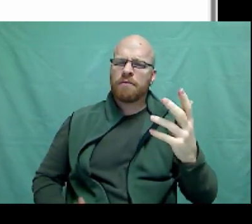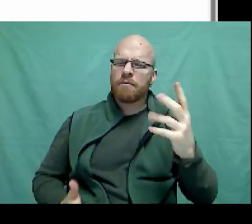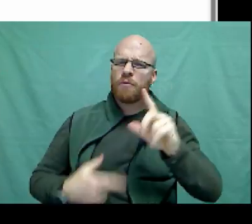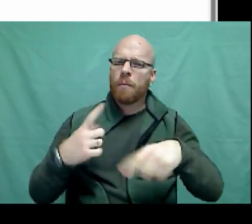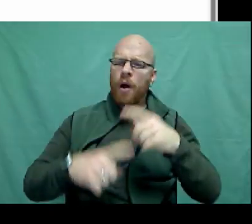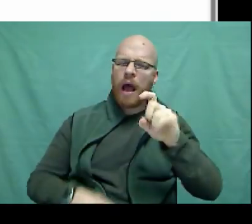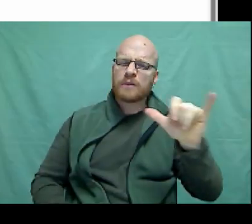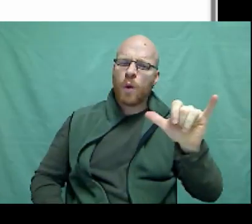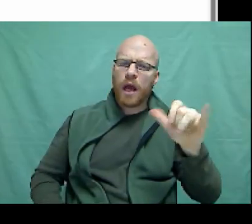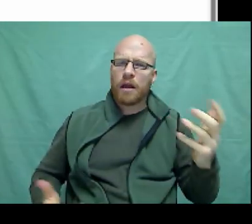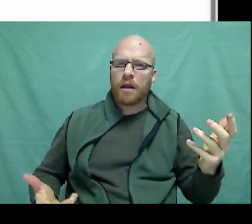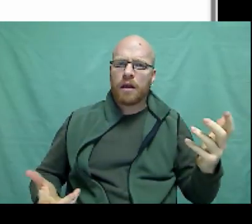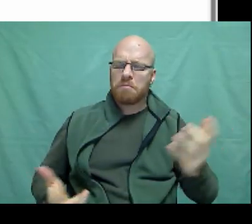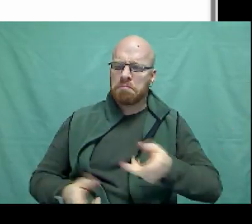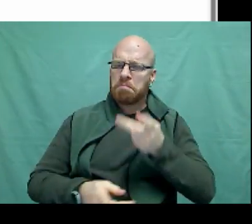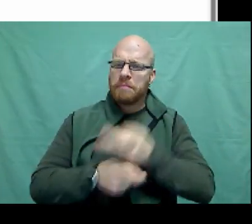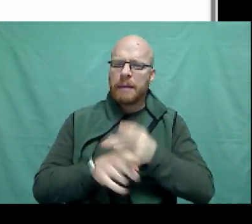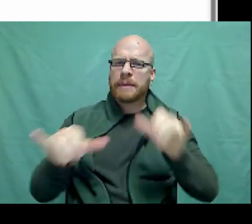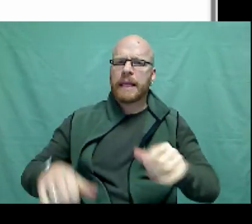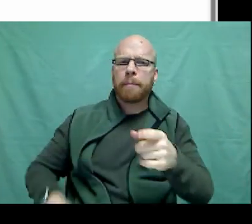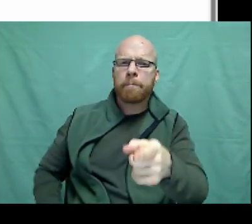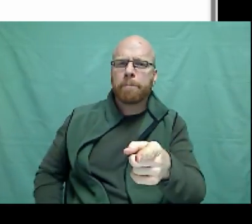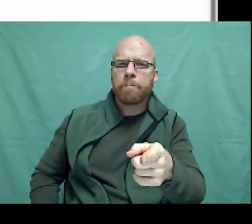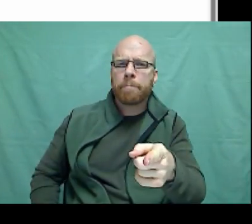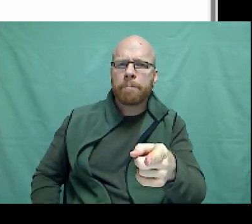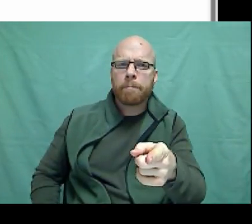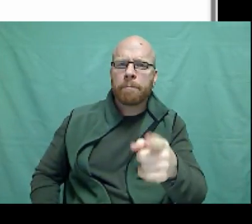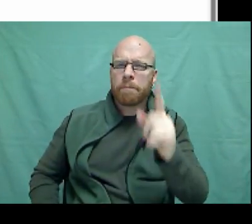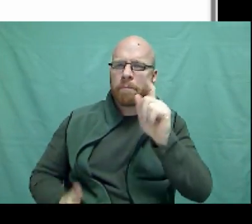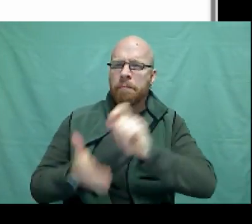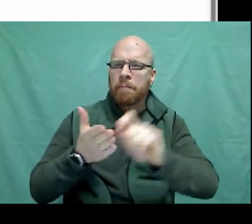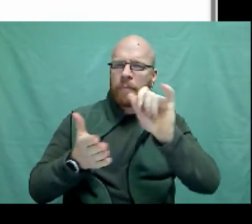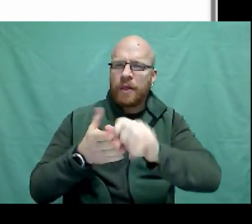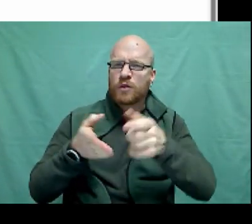77. What about our xy? We keep them.